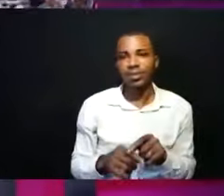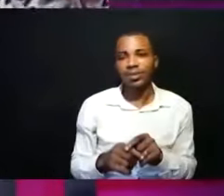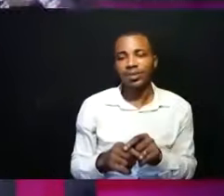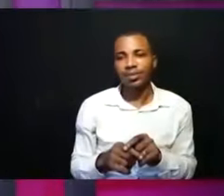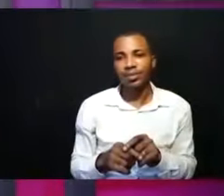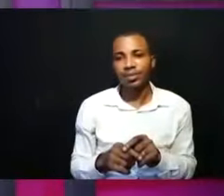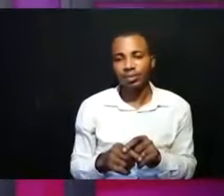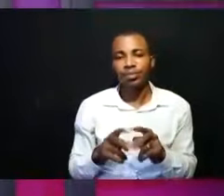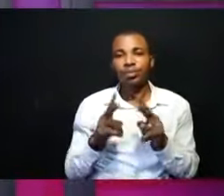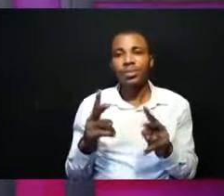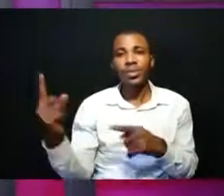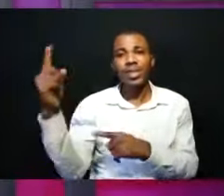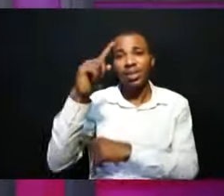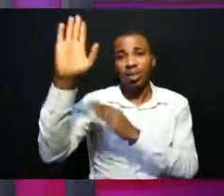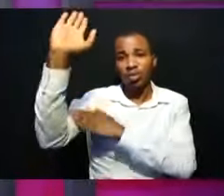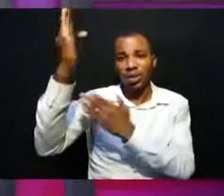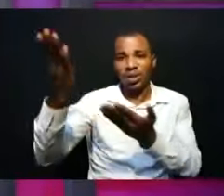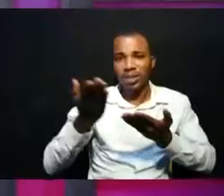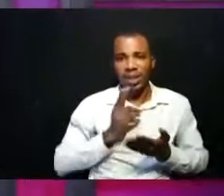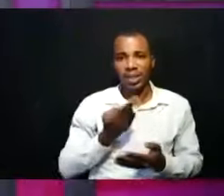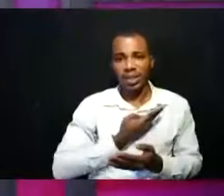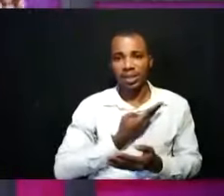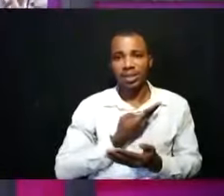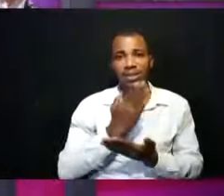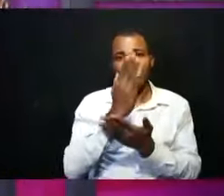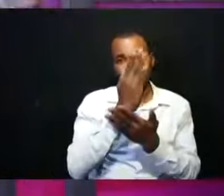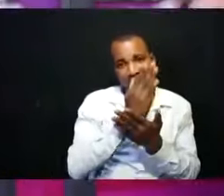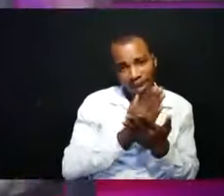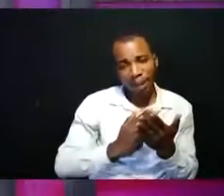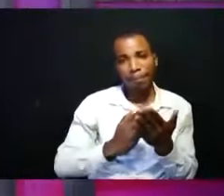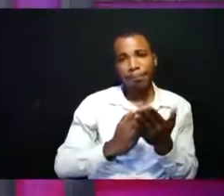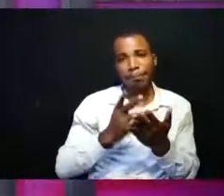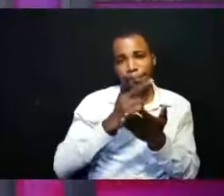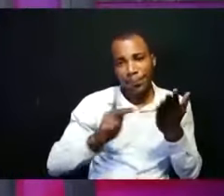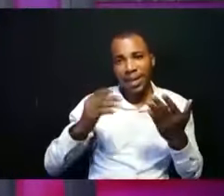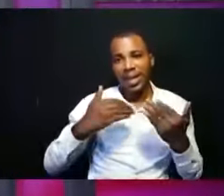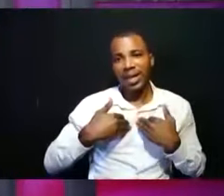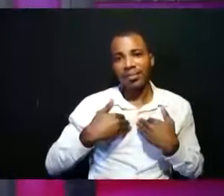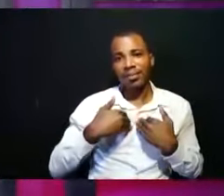that God gives us, there is a part we call the day